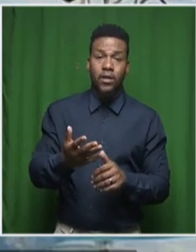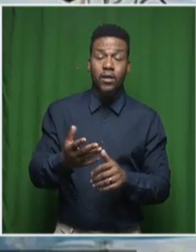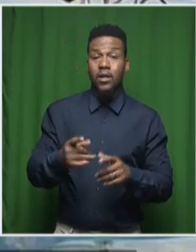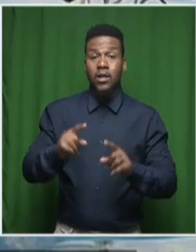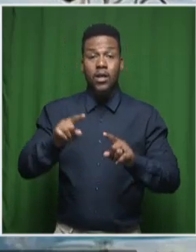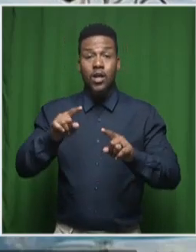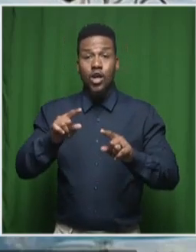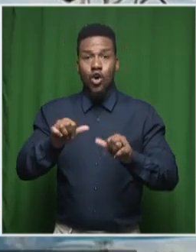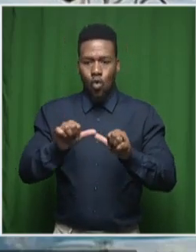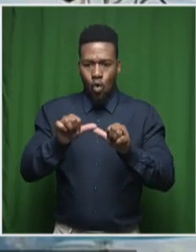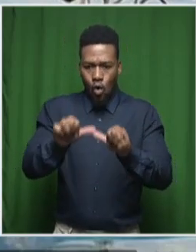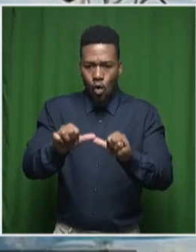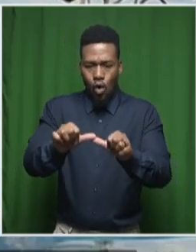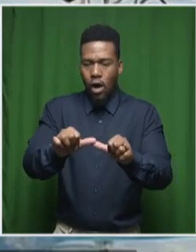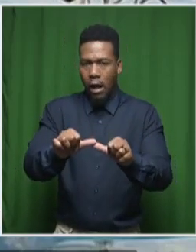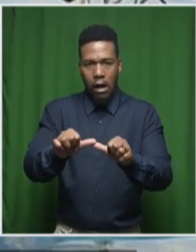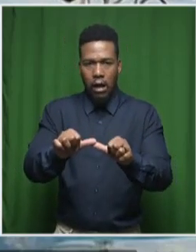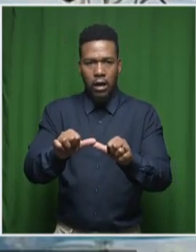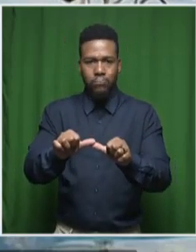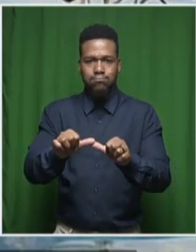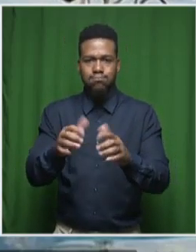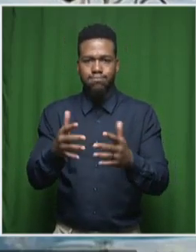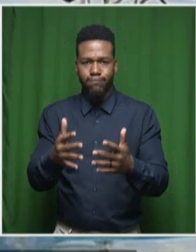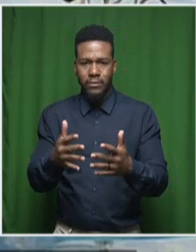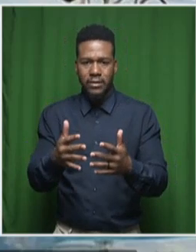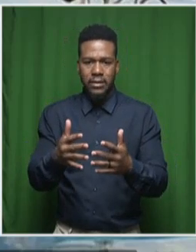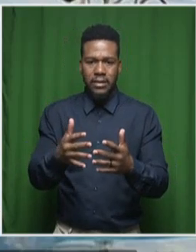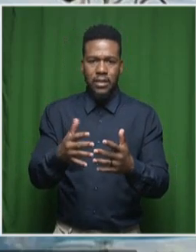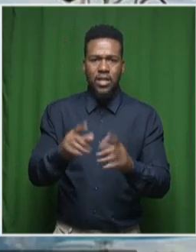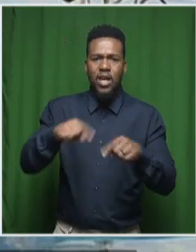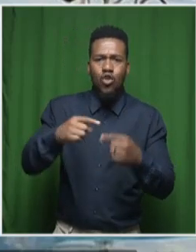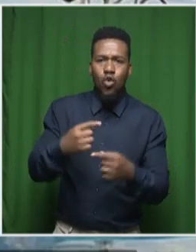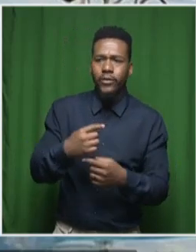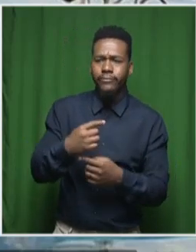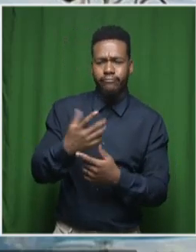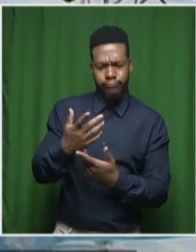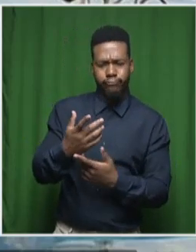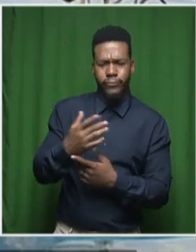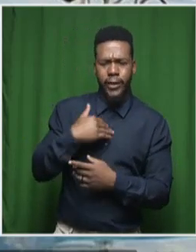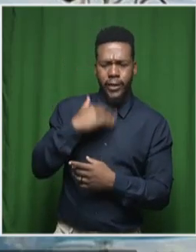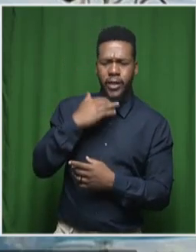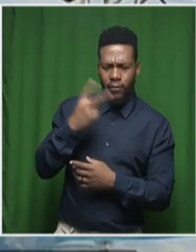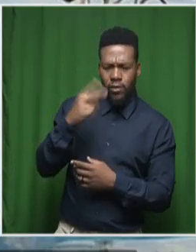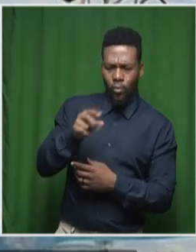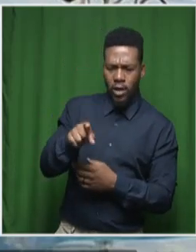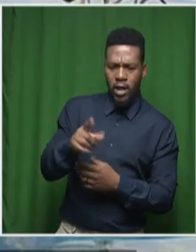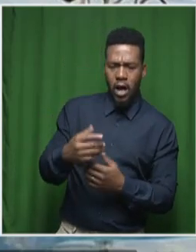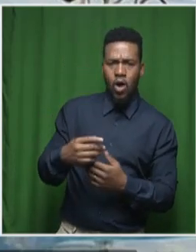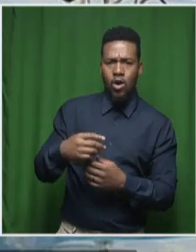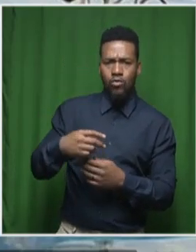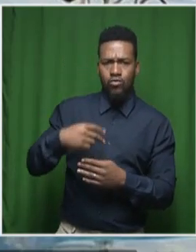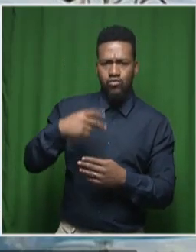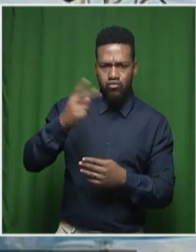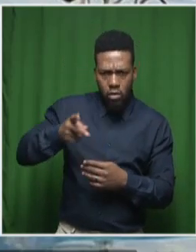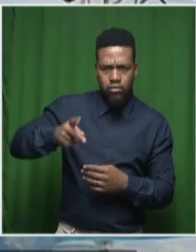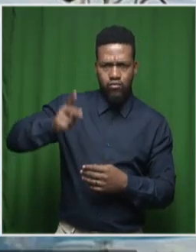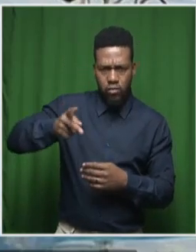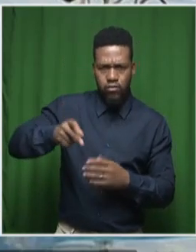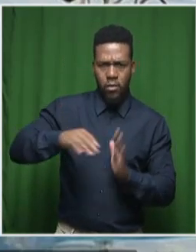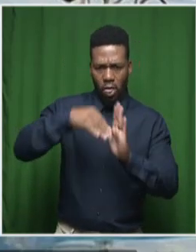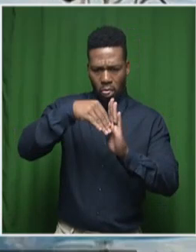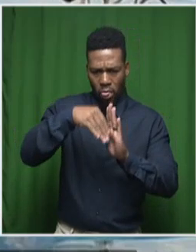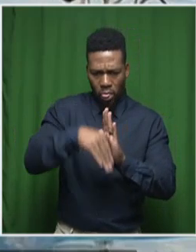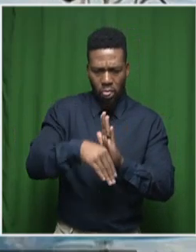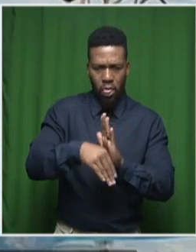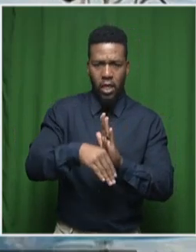a consistent decline that is sufficient enough to really confirm that we're seeing a rapid decline in terms of inflation.